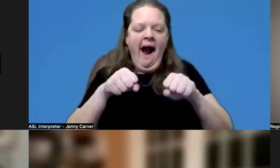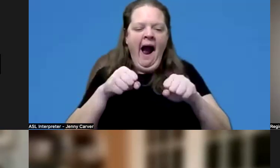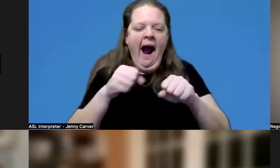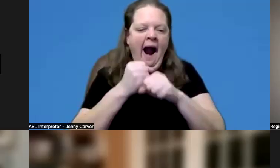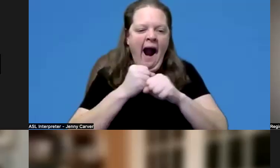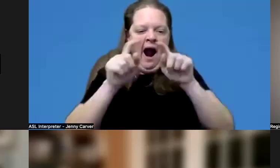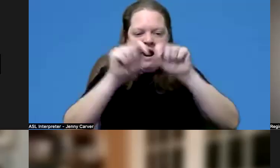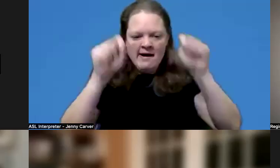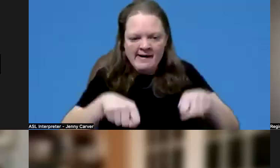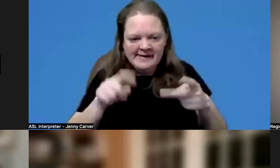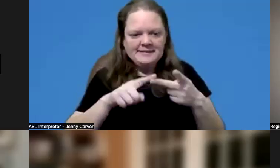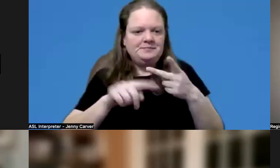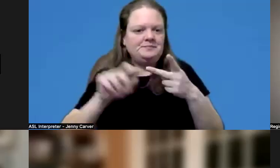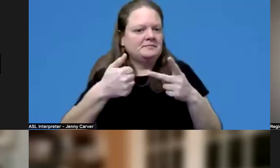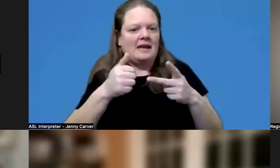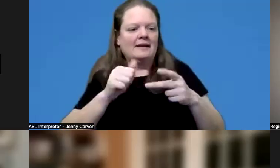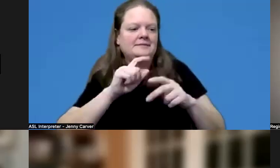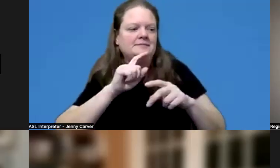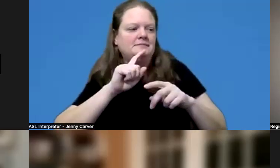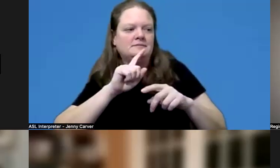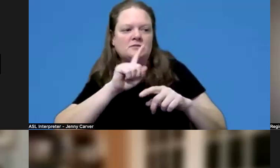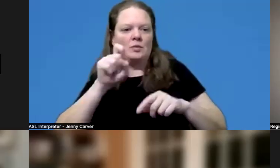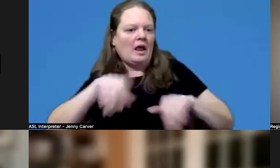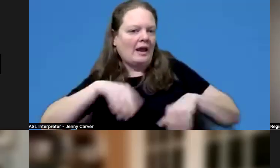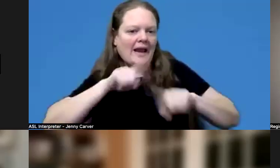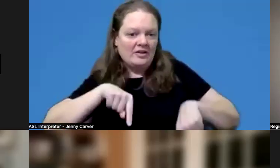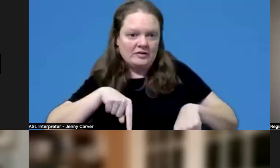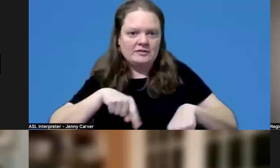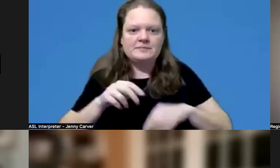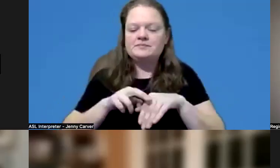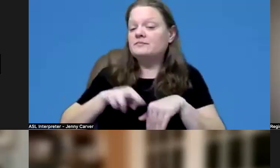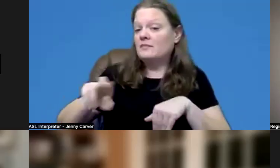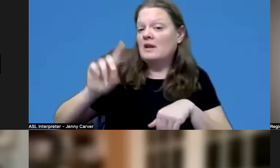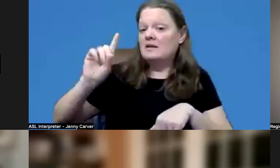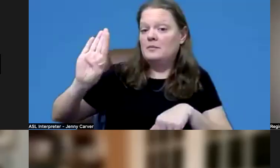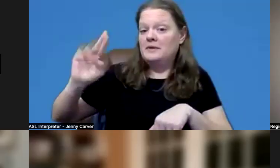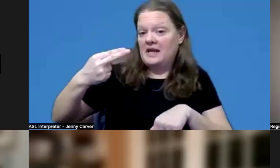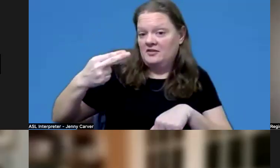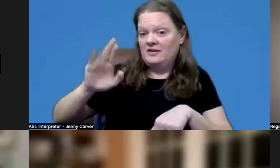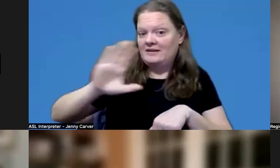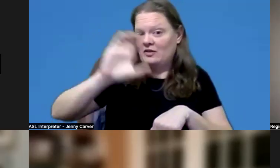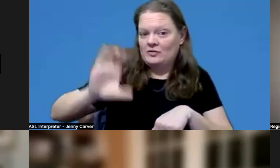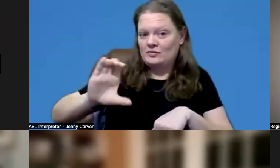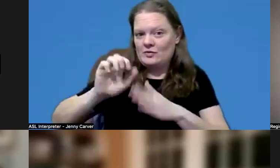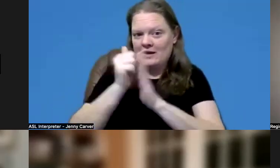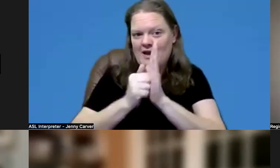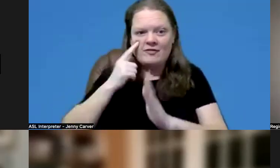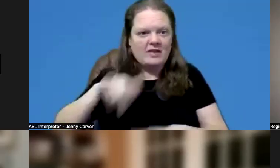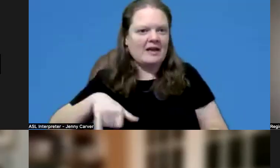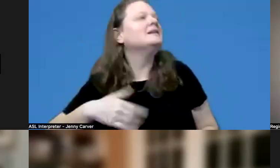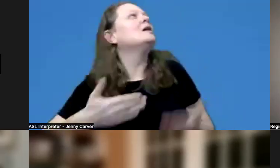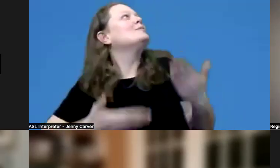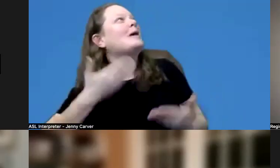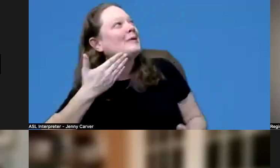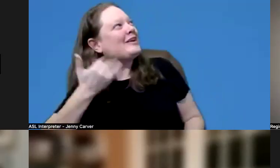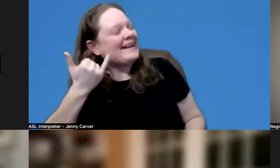the transcript and any unanswered questions? I'm going to defer to DBH on that because this is their Zoom account. Oh, that's probably a good